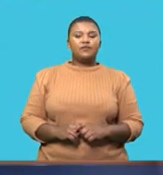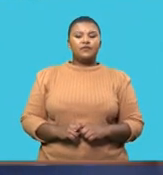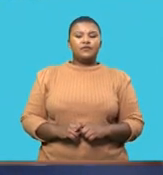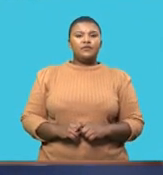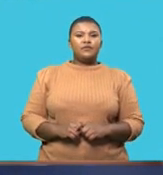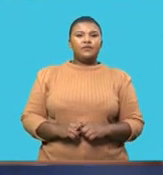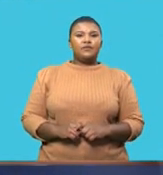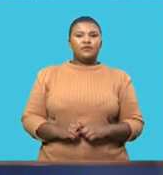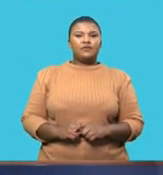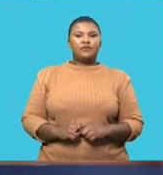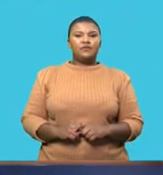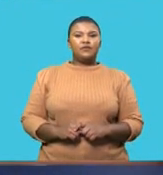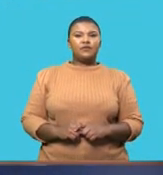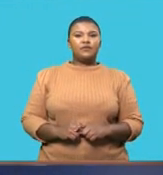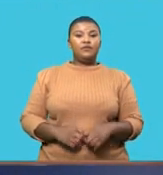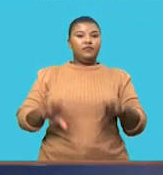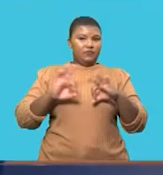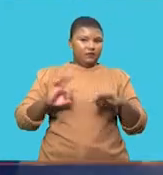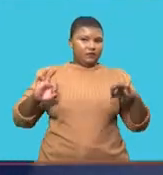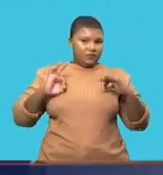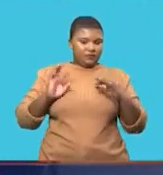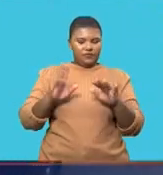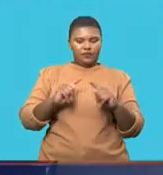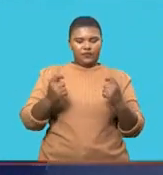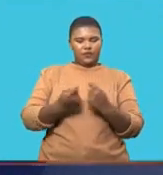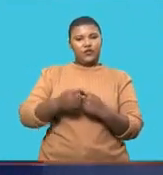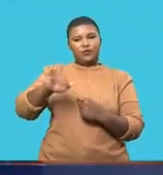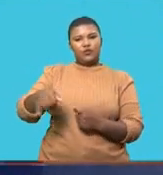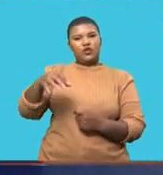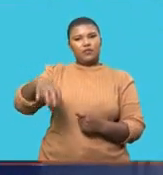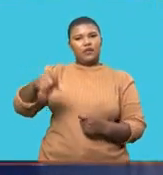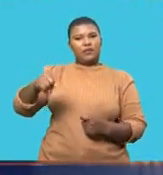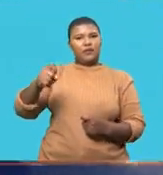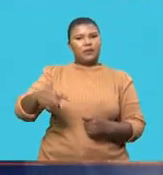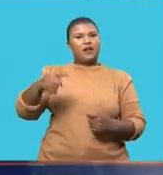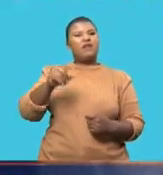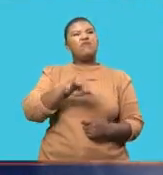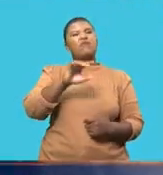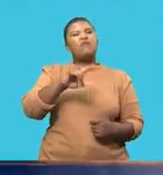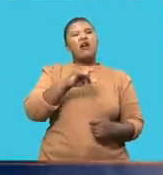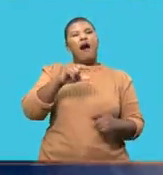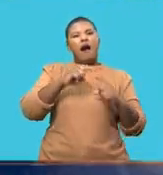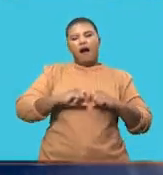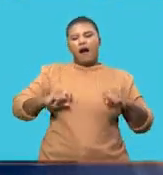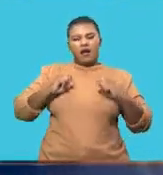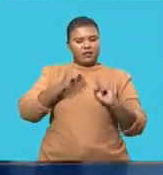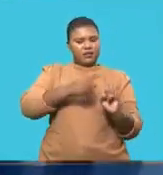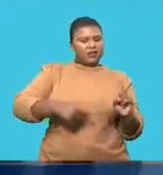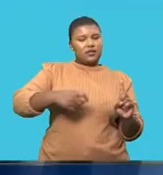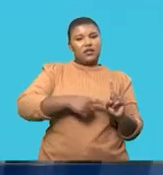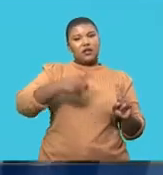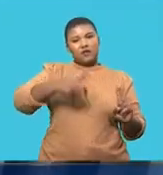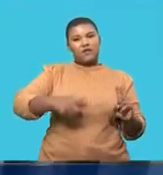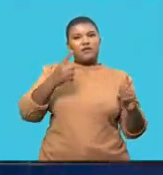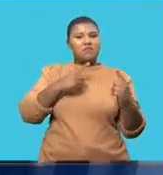Leloko le tswang kantorong ya mayor wa Johannesburg fa pheng la polokego ya setšhaba e leng Councillor Mgcini Tshwaku o botsisi